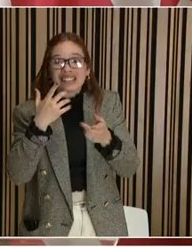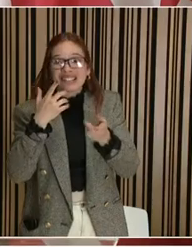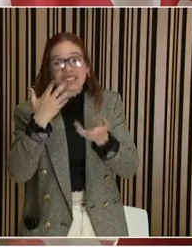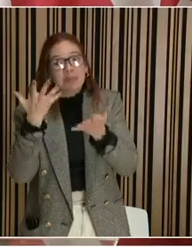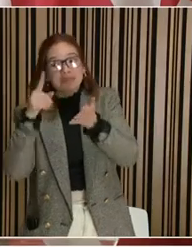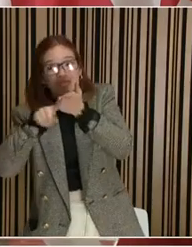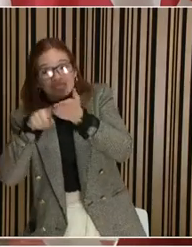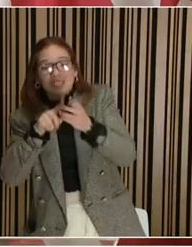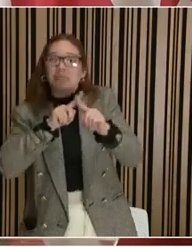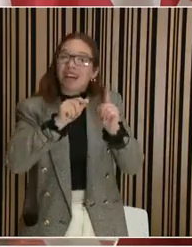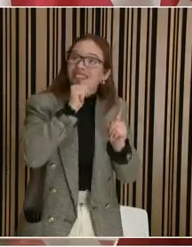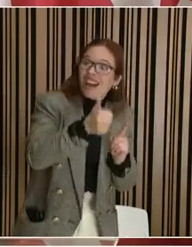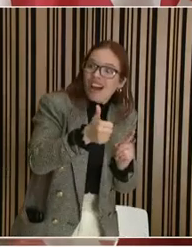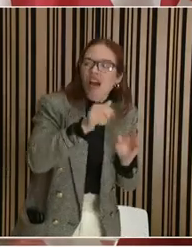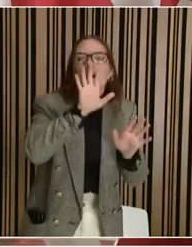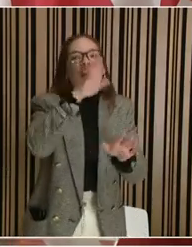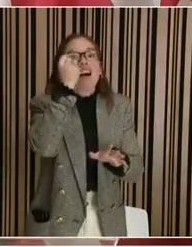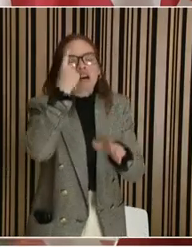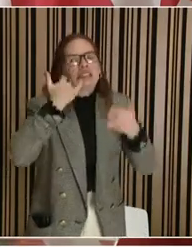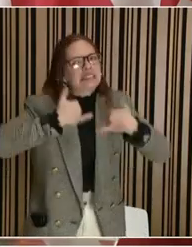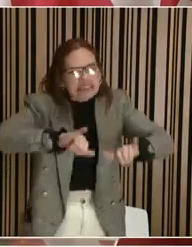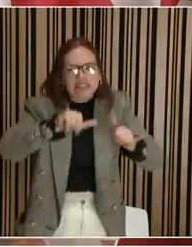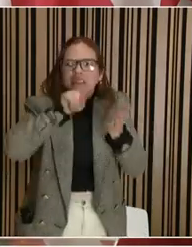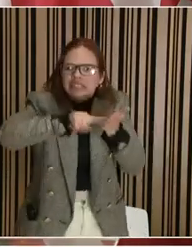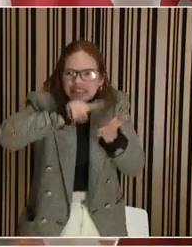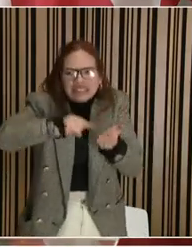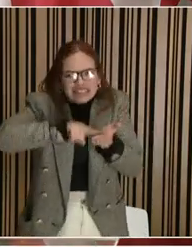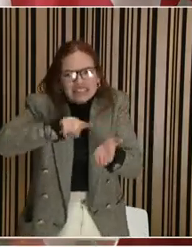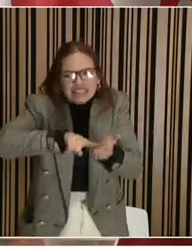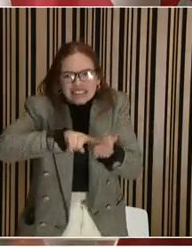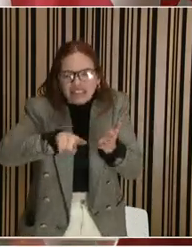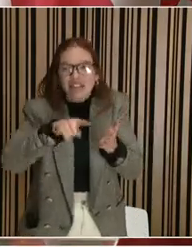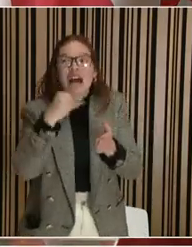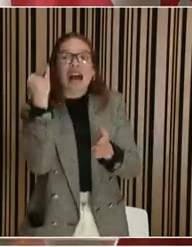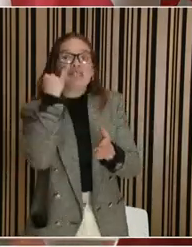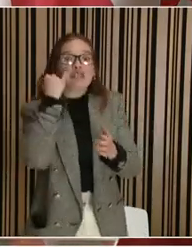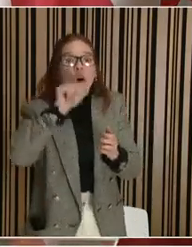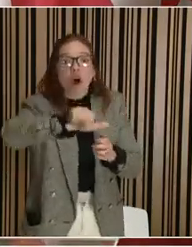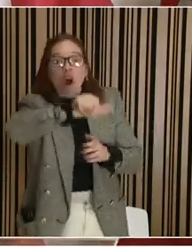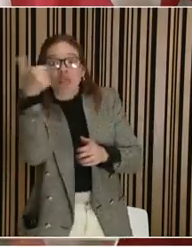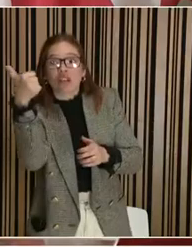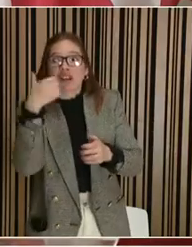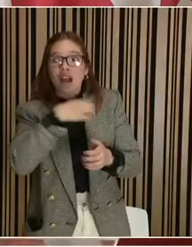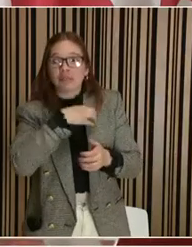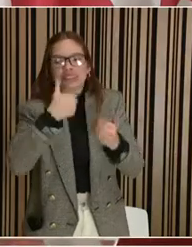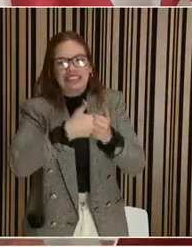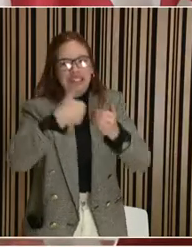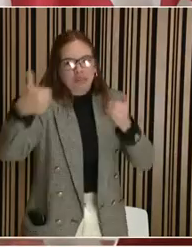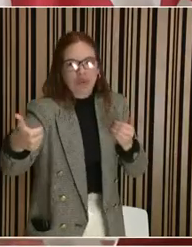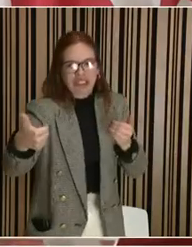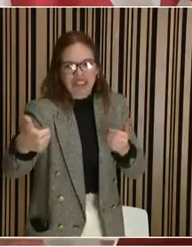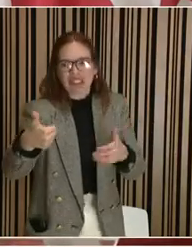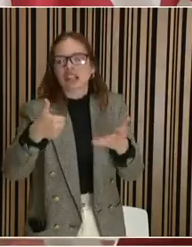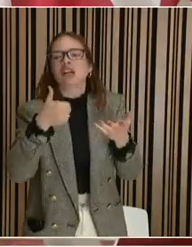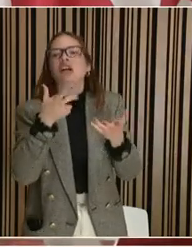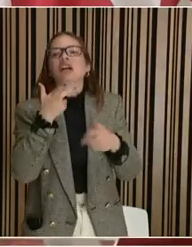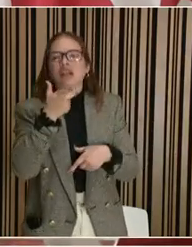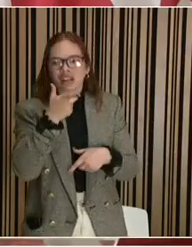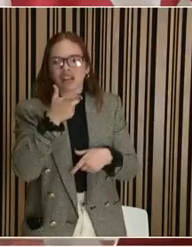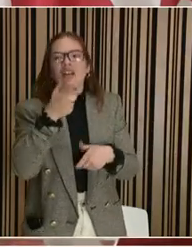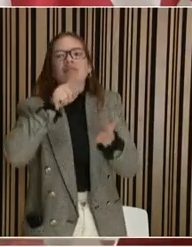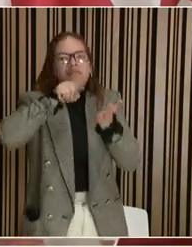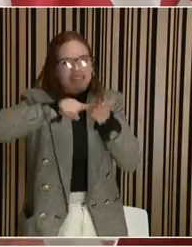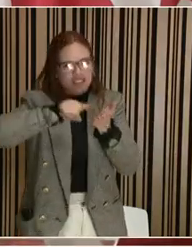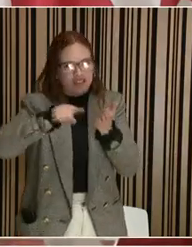investigated. If it's a different complainant, we may and we probably should have a separate investigation to keep the integrity